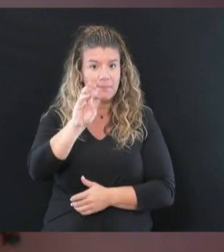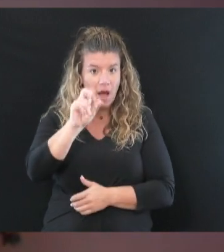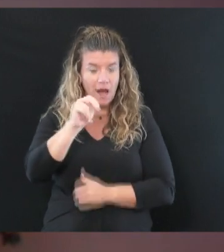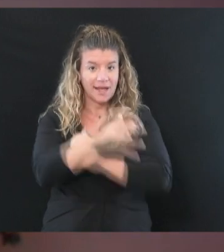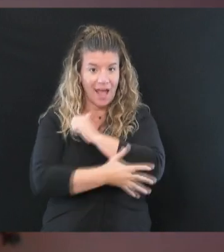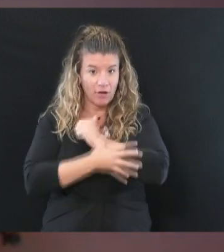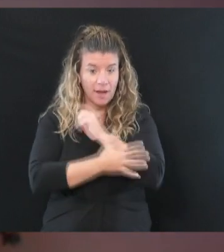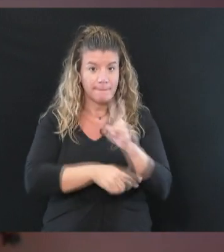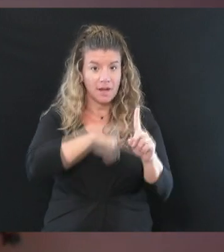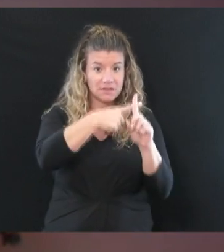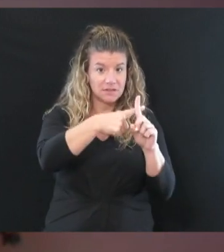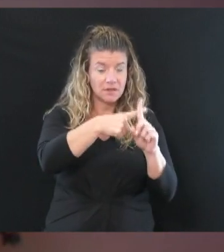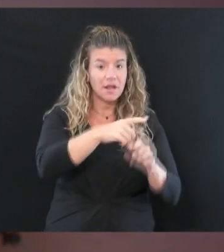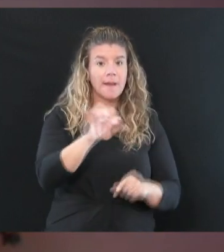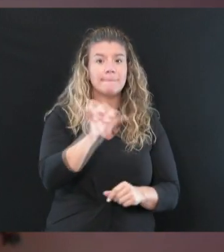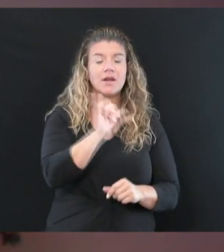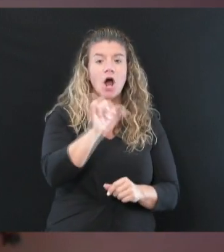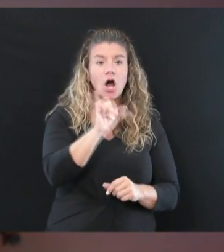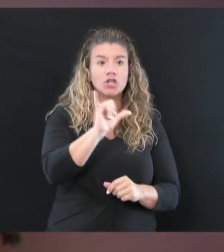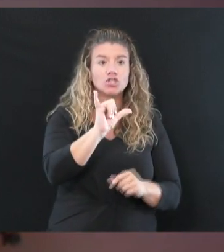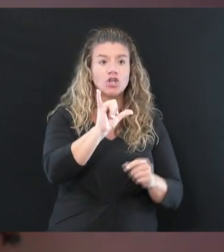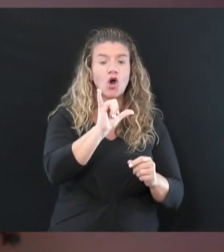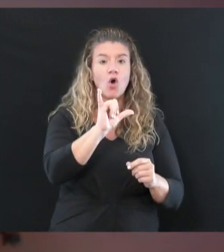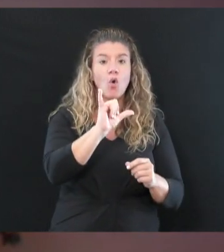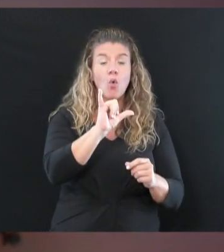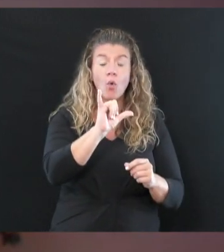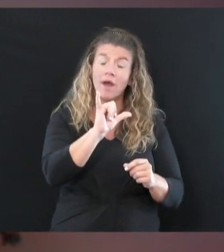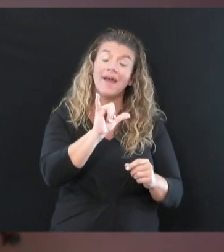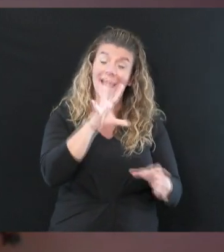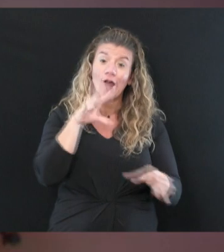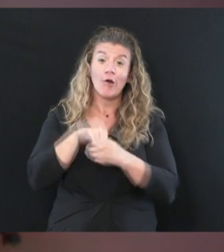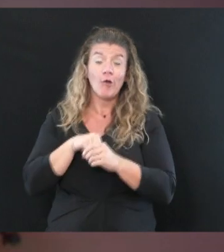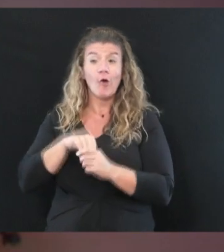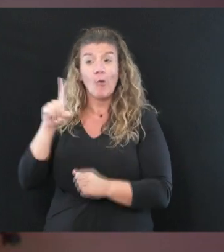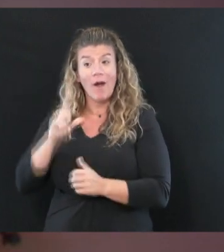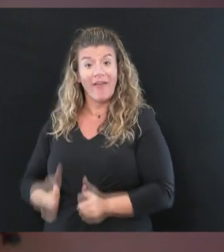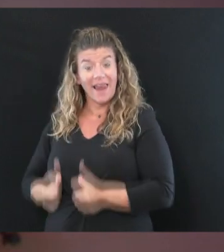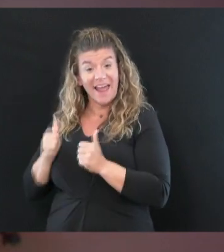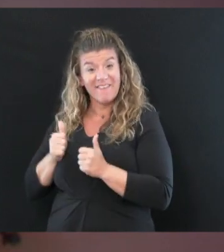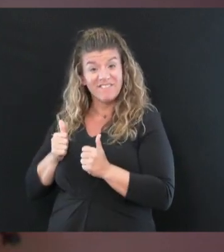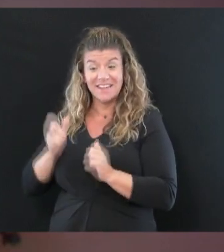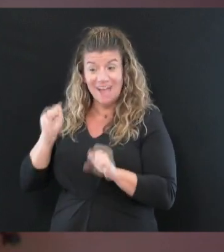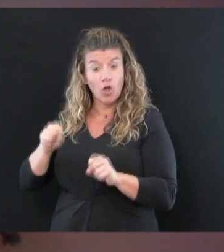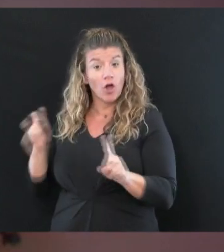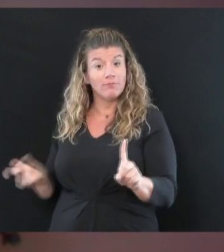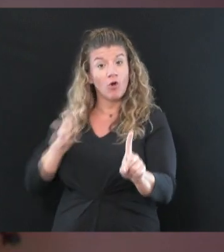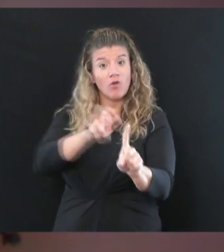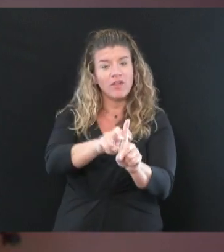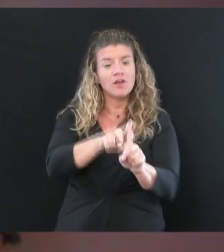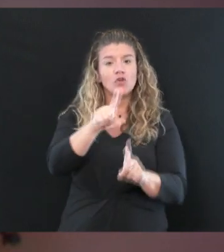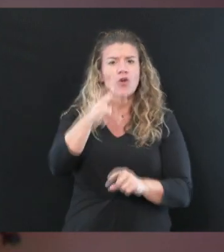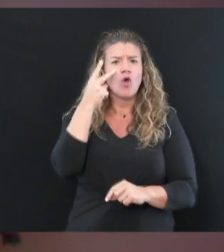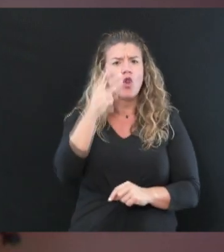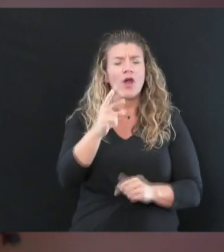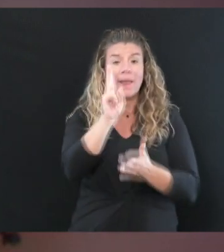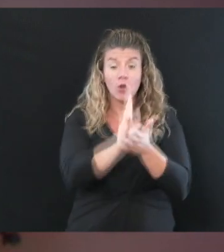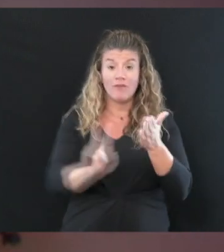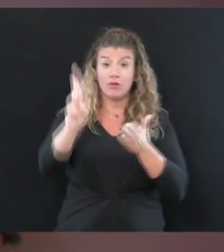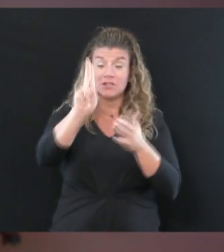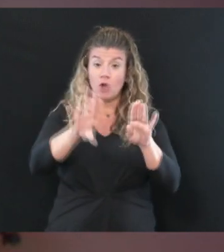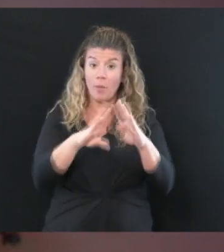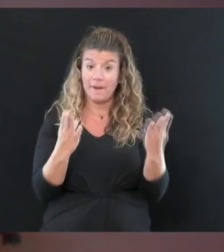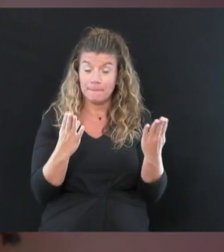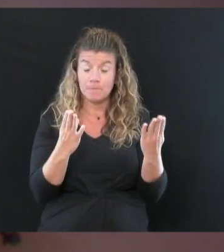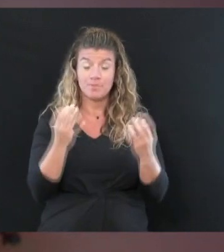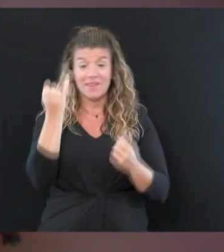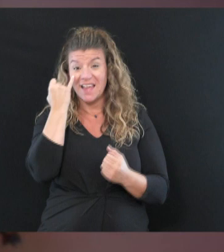be reflected back to their county of residence. So as we start to look at the universities opening,